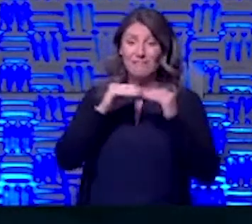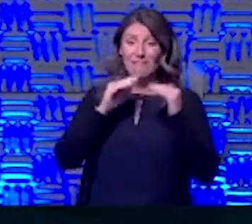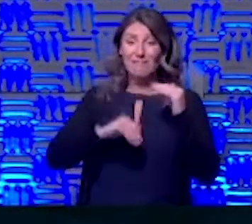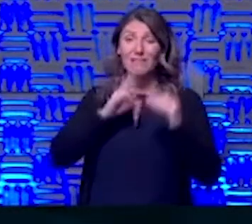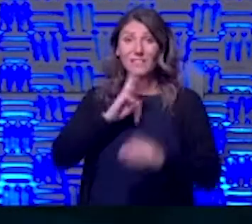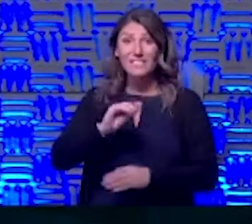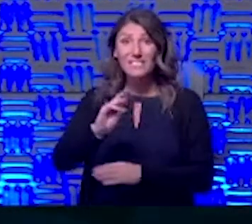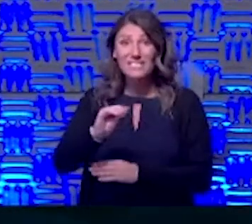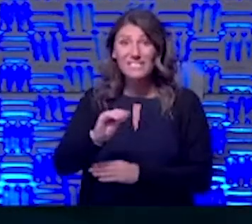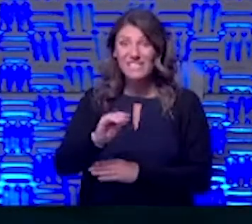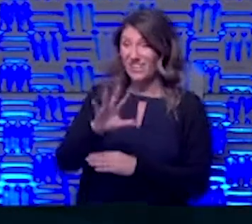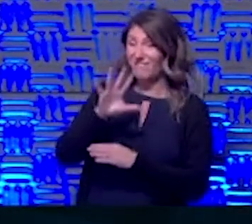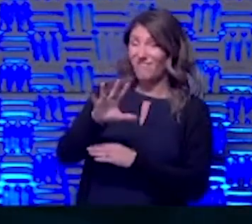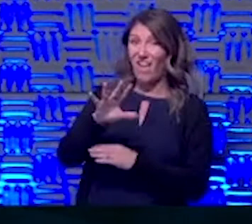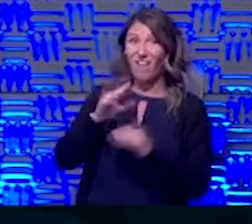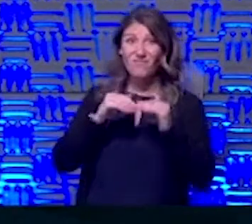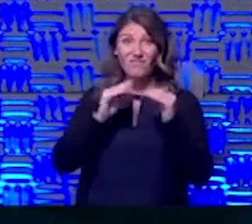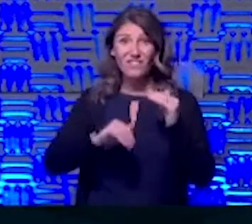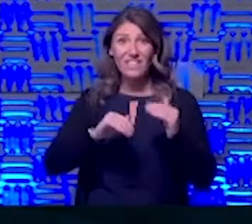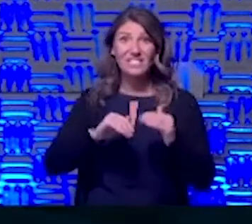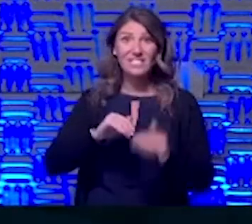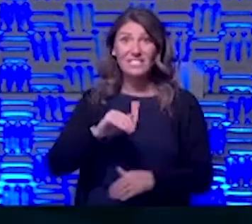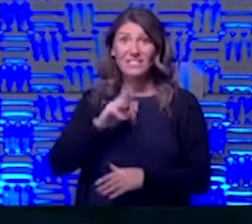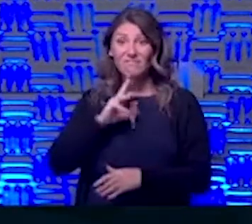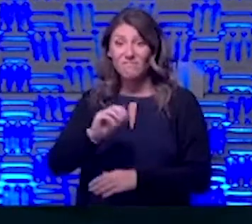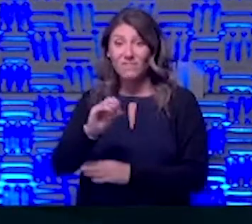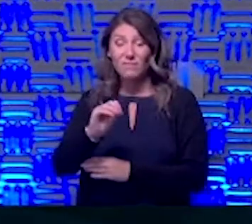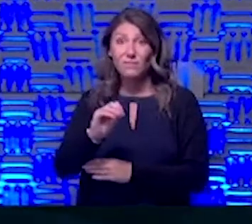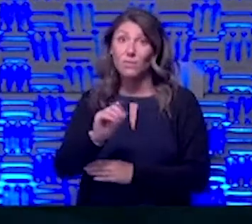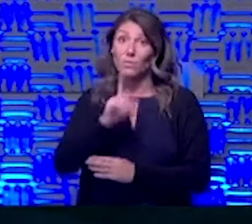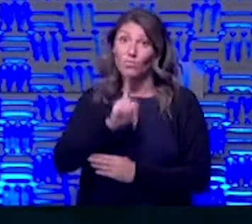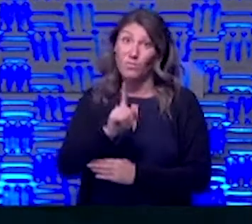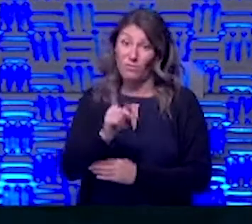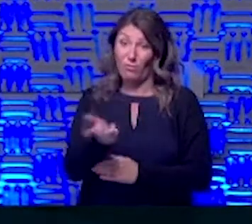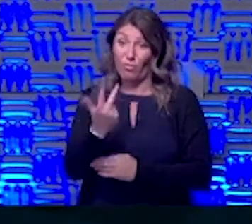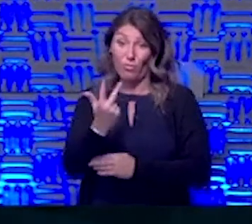50, and in fact 3 in the 30s. And